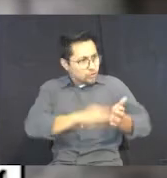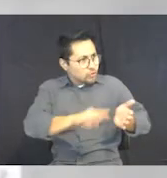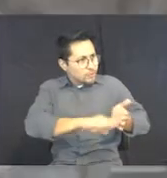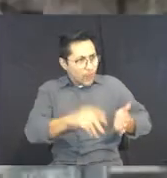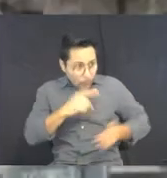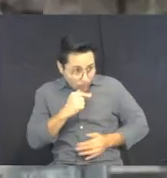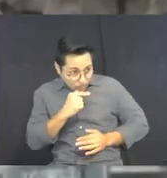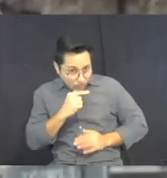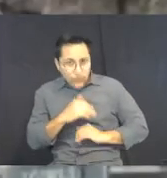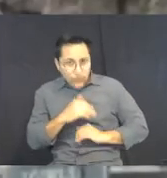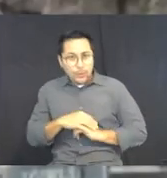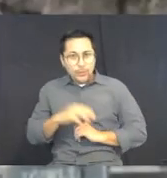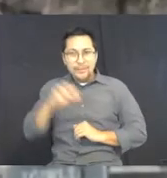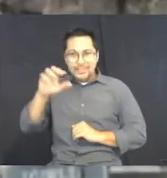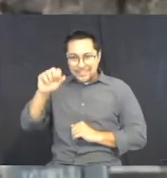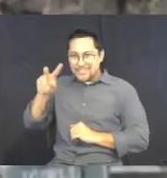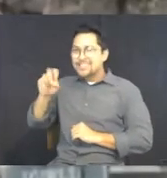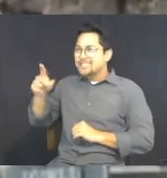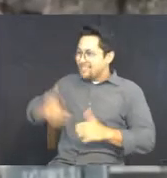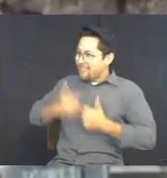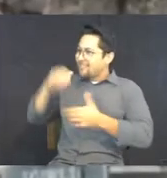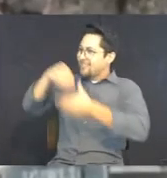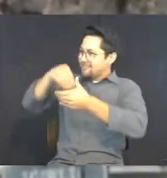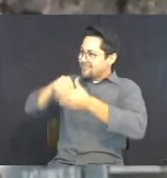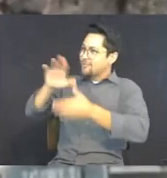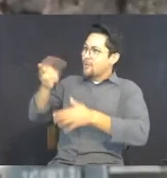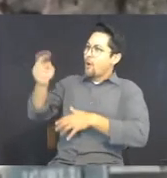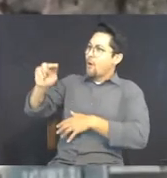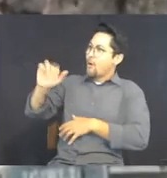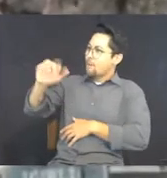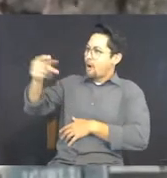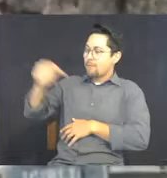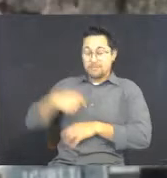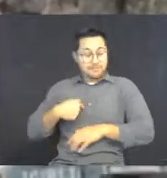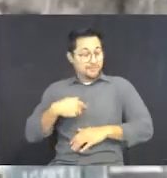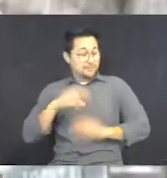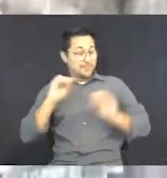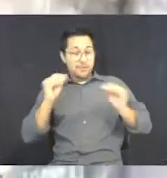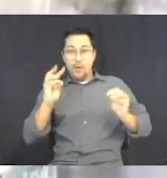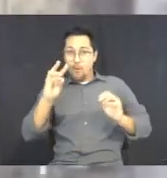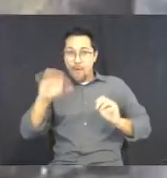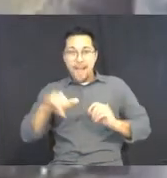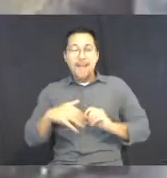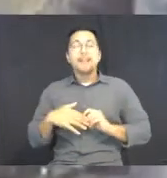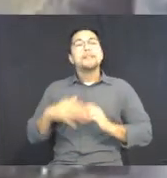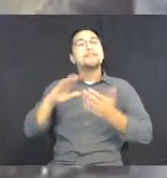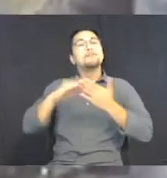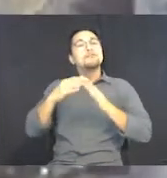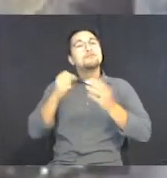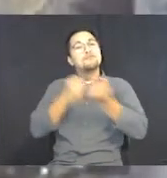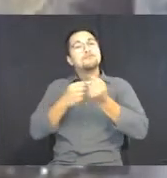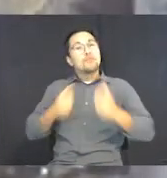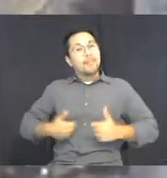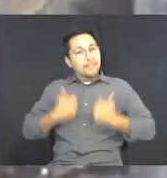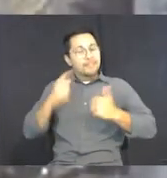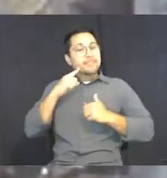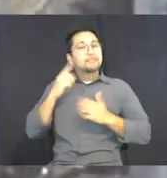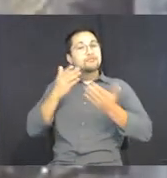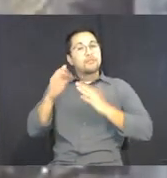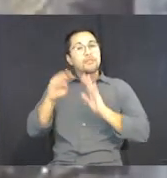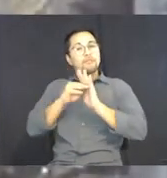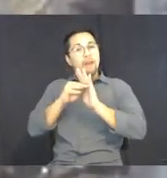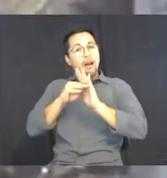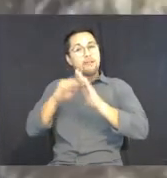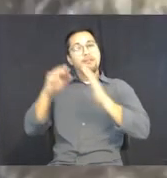community. Home and community activities optimize independence and inclusion while ensuring the rights of privacy